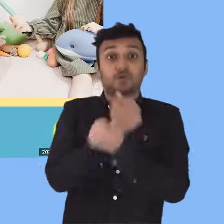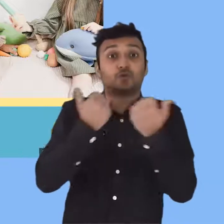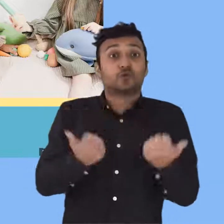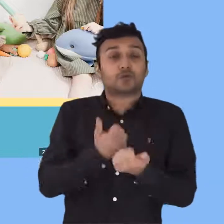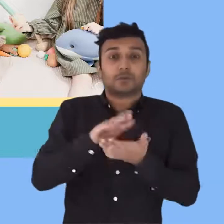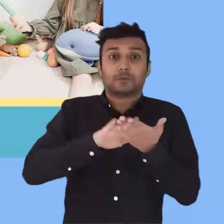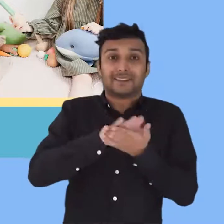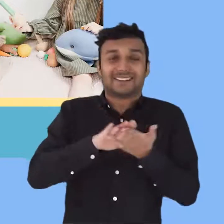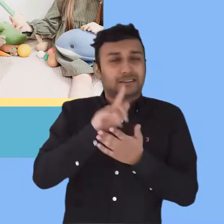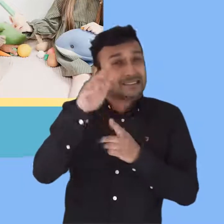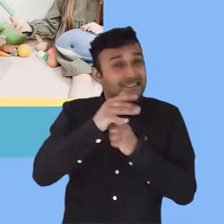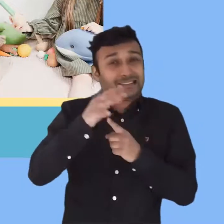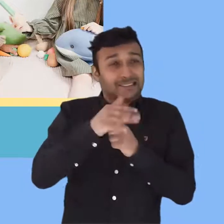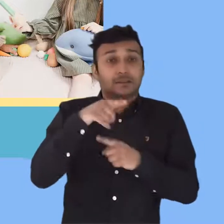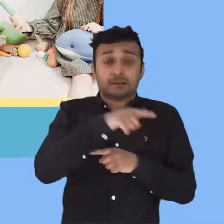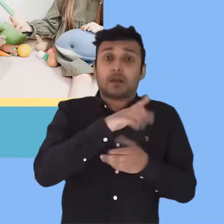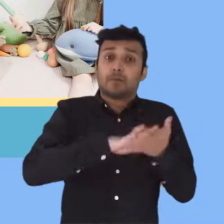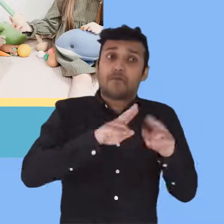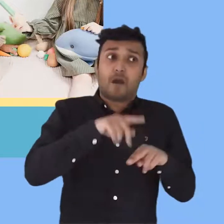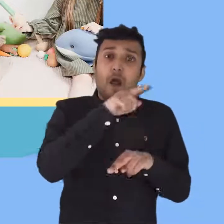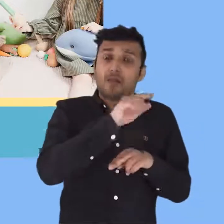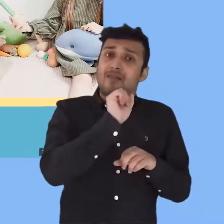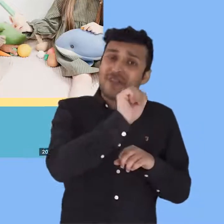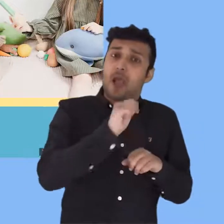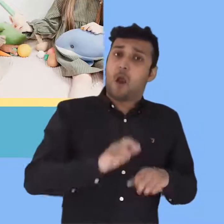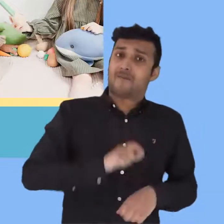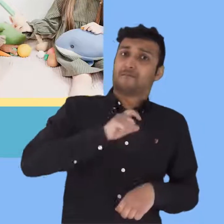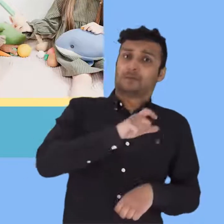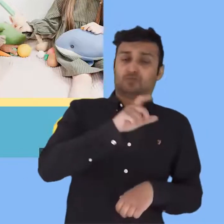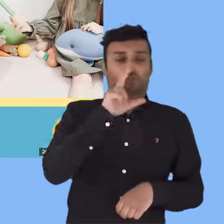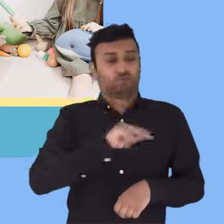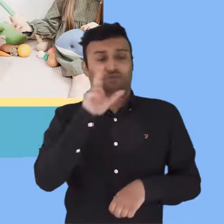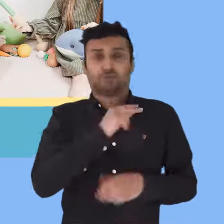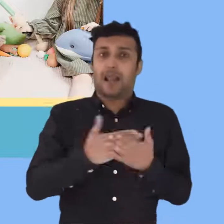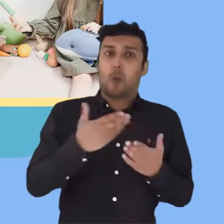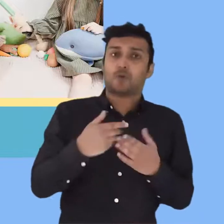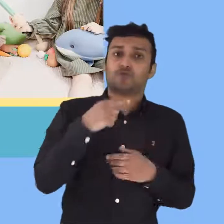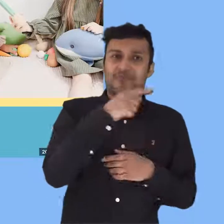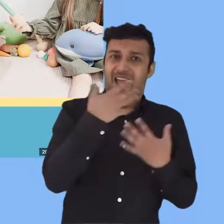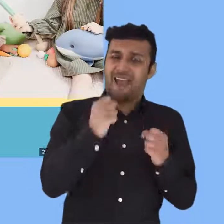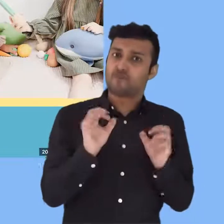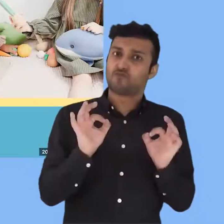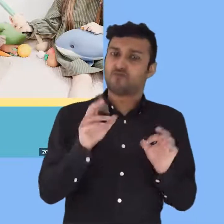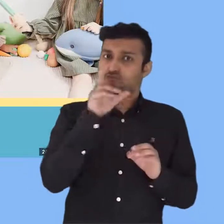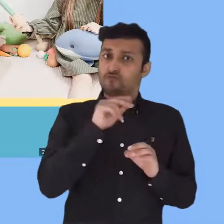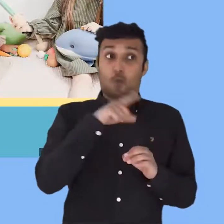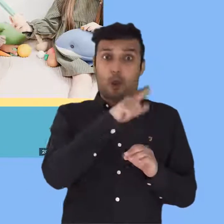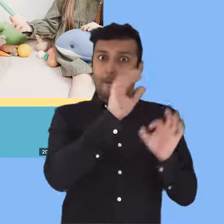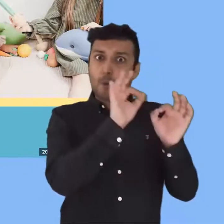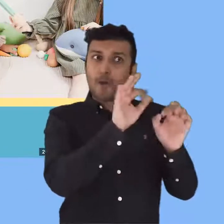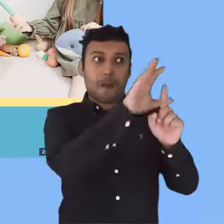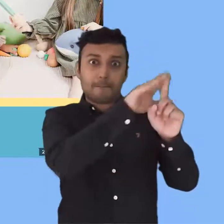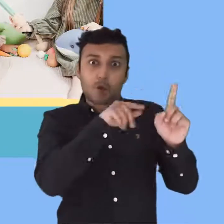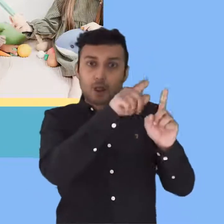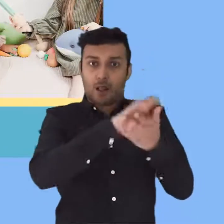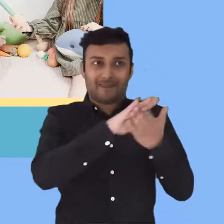that parents are speaking to the children in a language that they're comfortable in speaking and that they're fluent in speaking as well, because that will really help